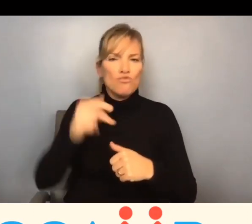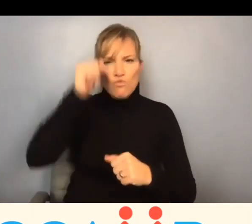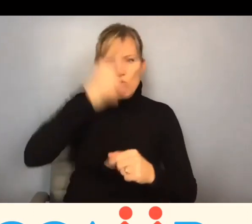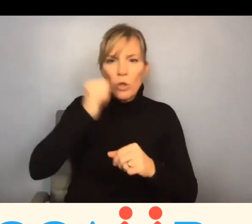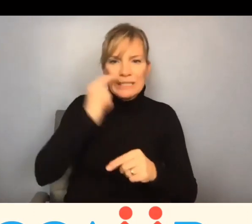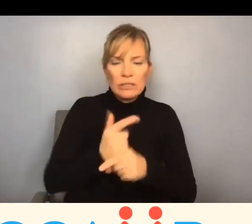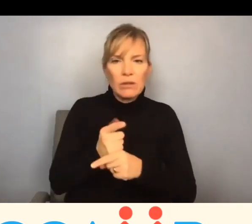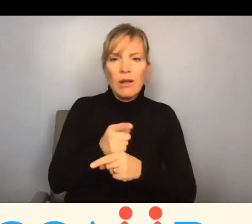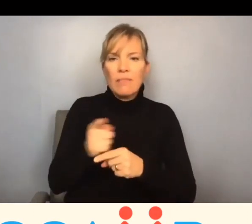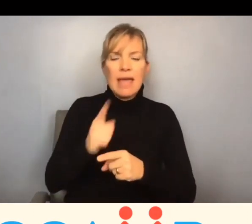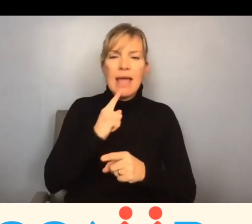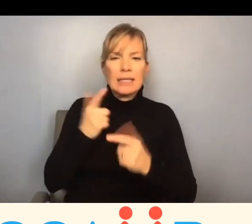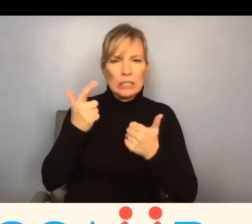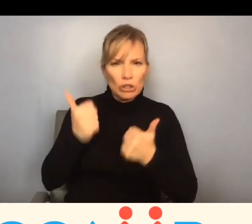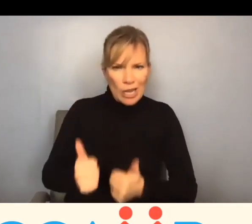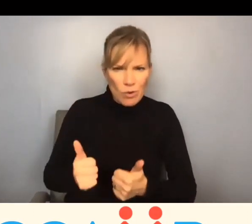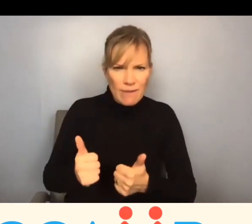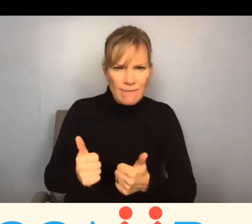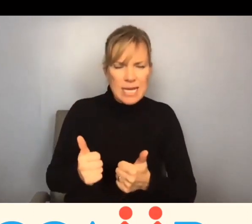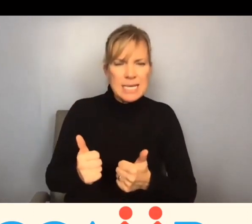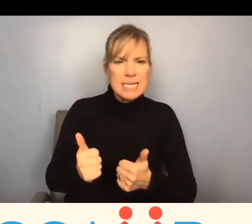a degenerative